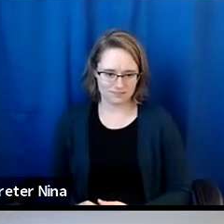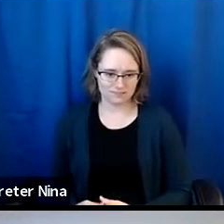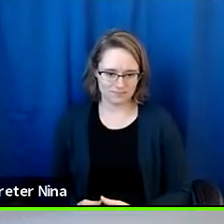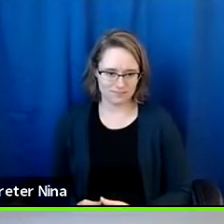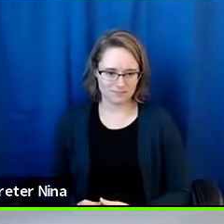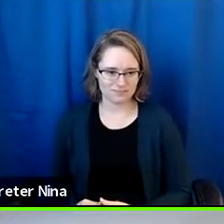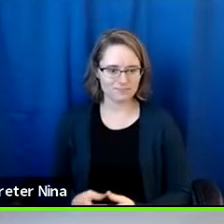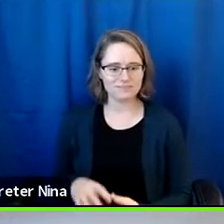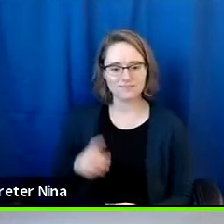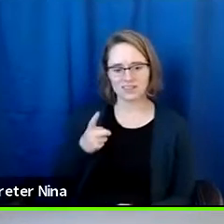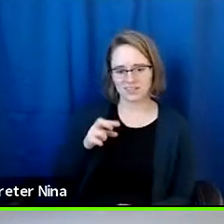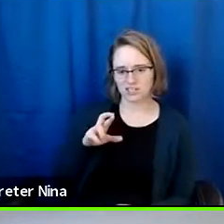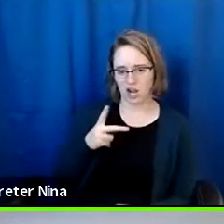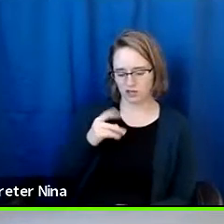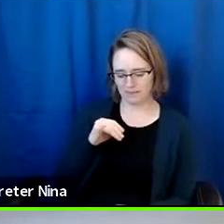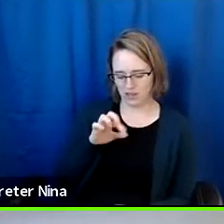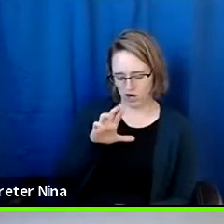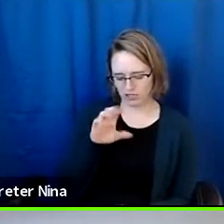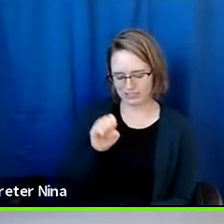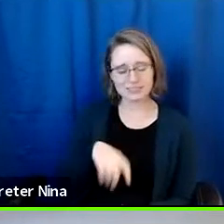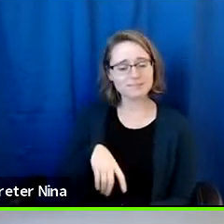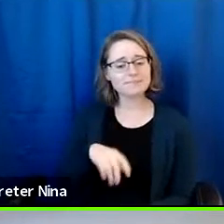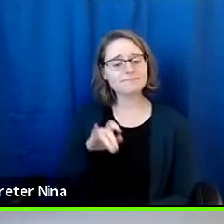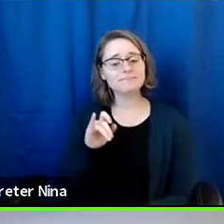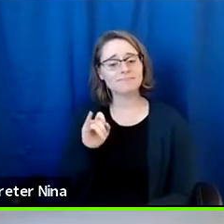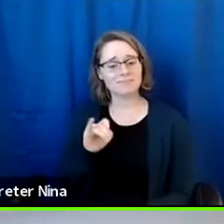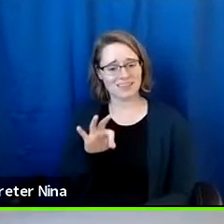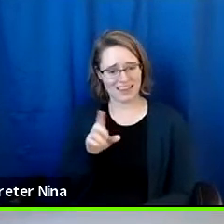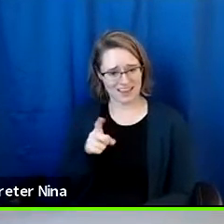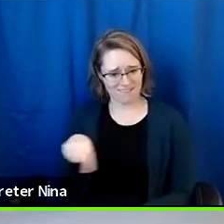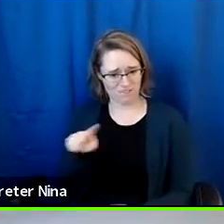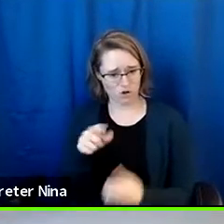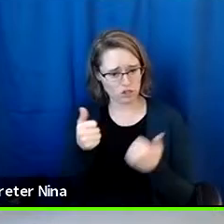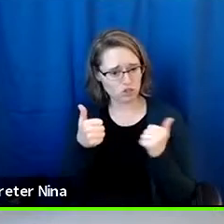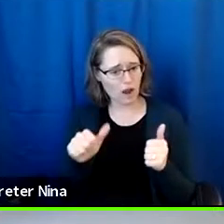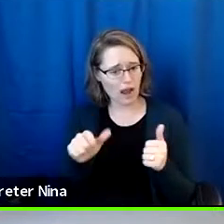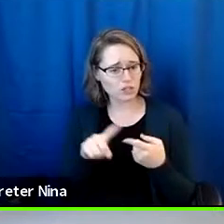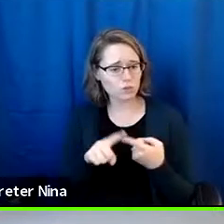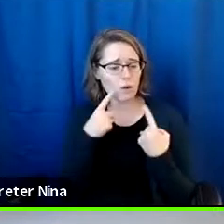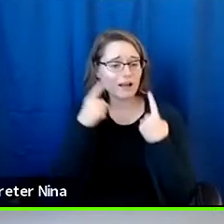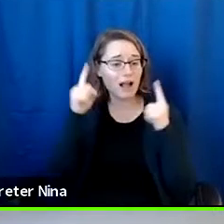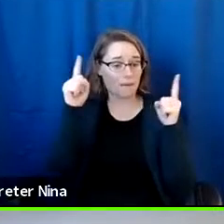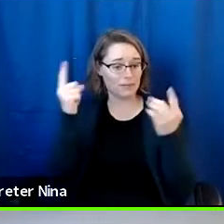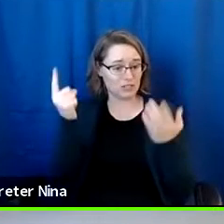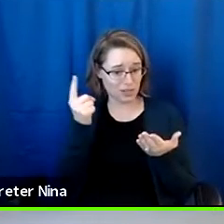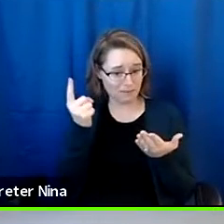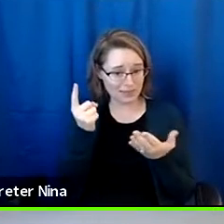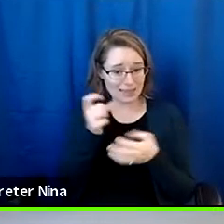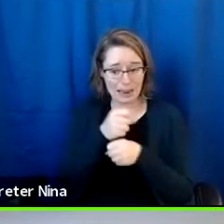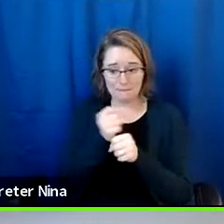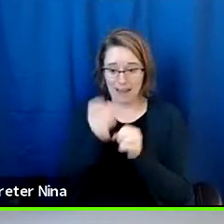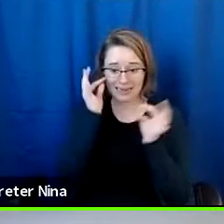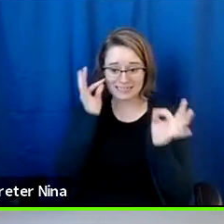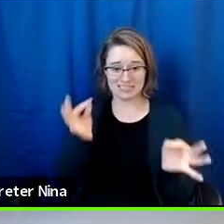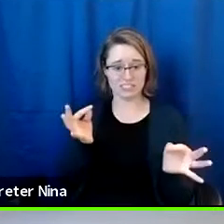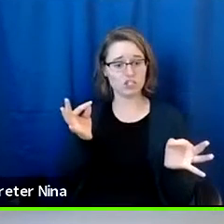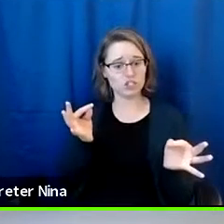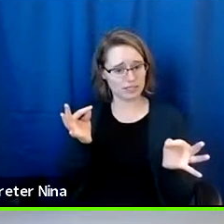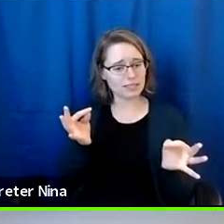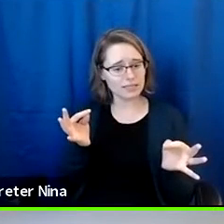I just think that if you are trying to accomplish something and make decisions, that you have to